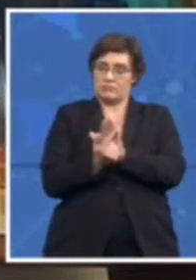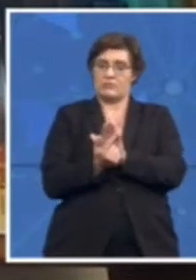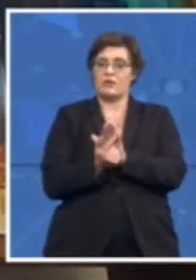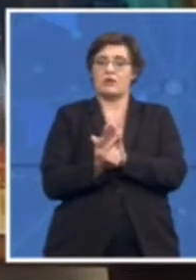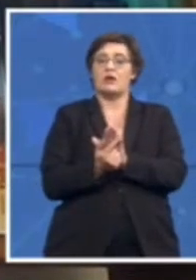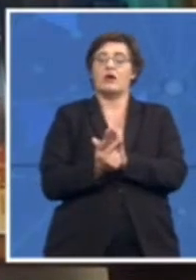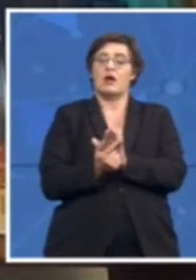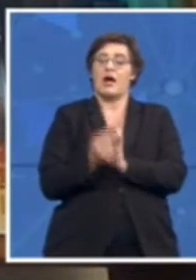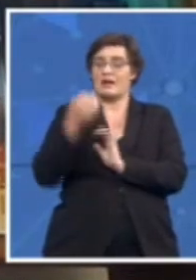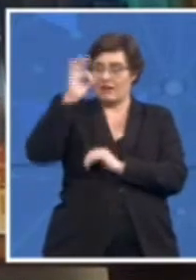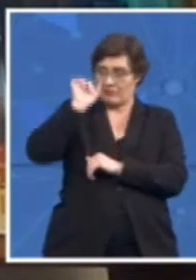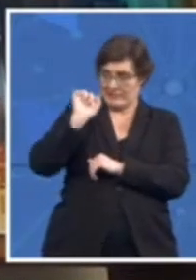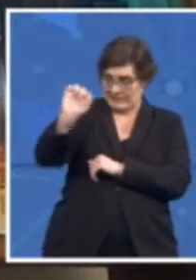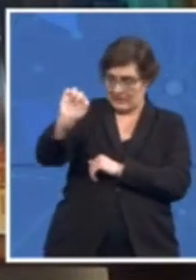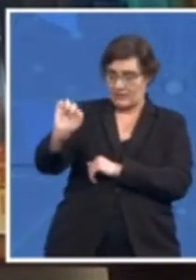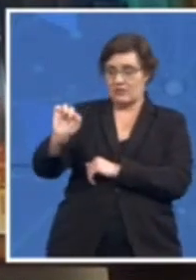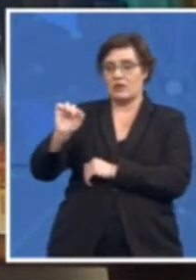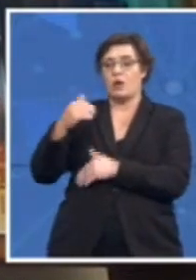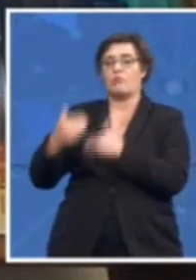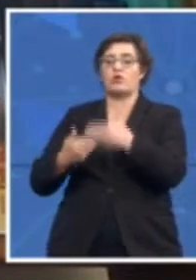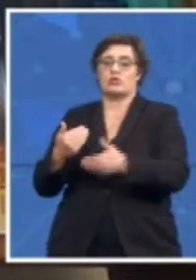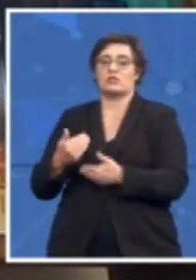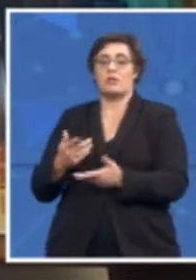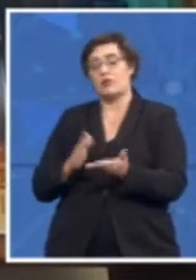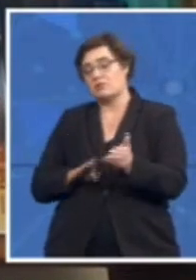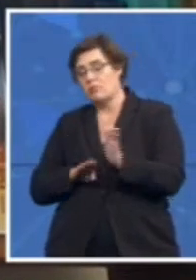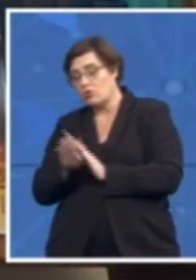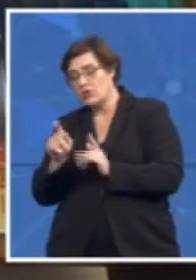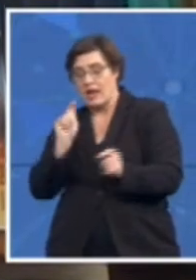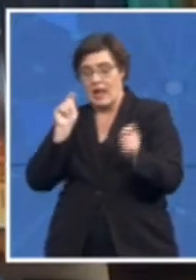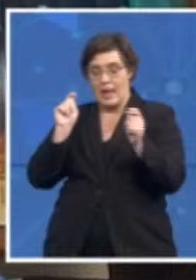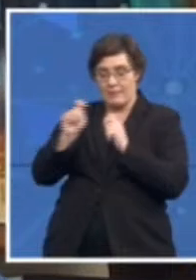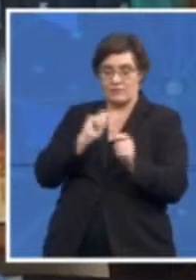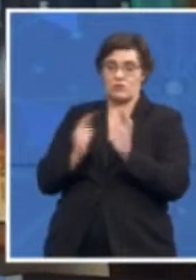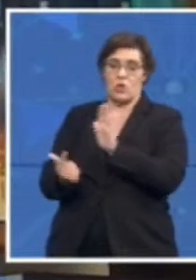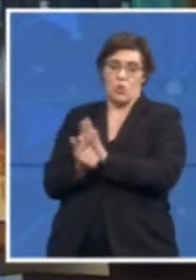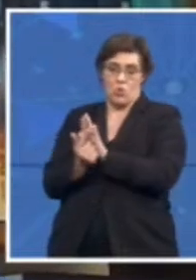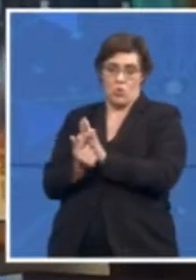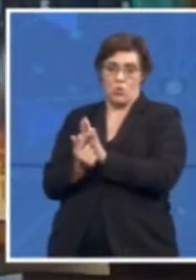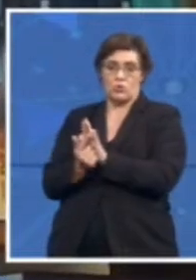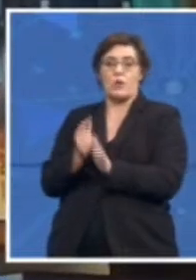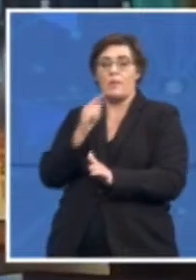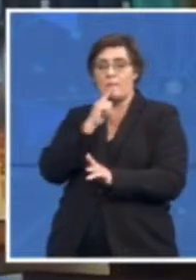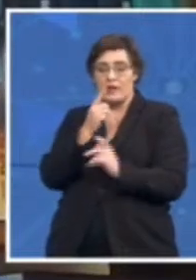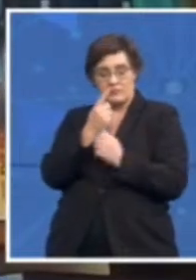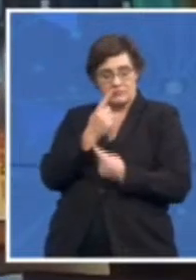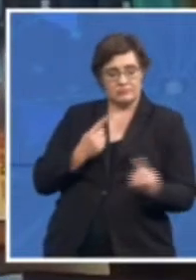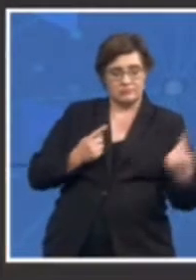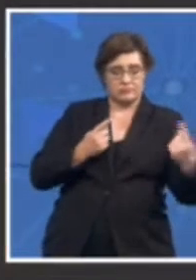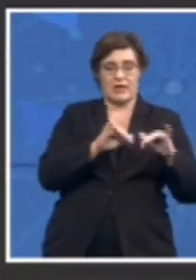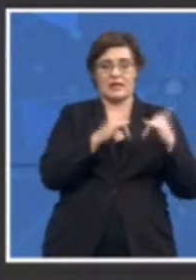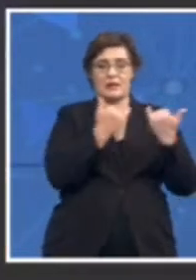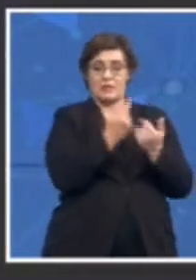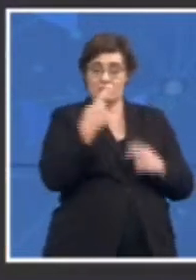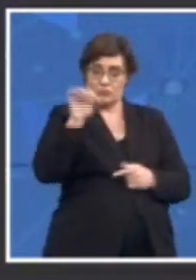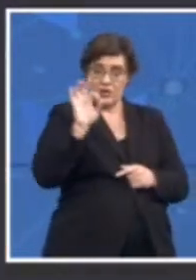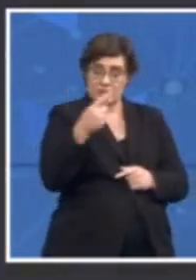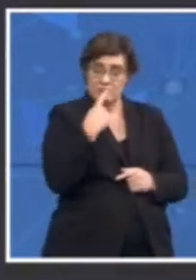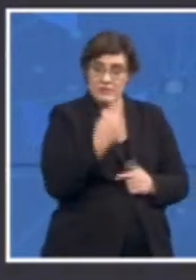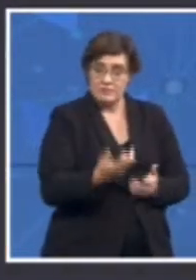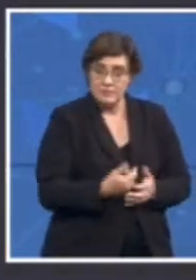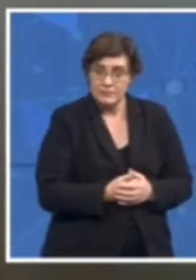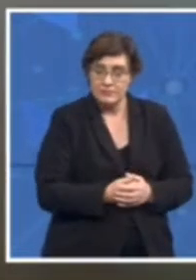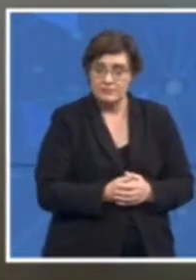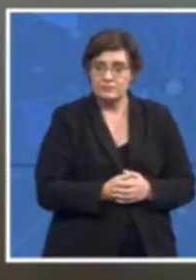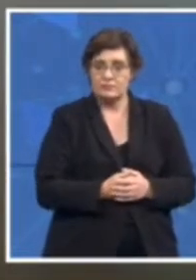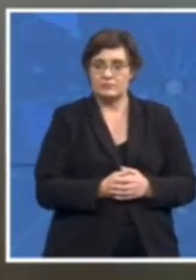pass or make some amendments to law to make this a standalone company. Is that what you are saying? That is correct.